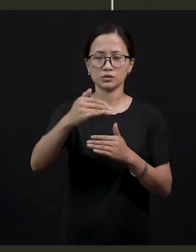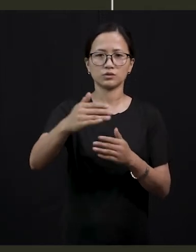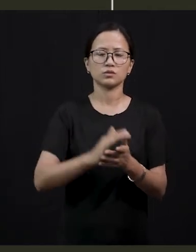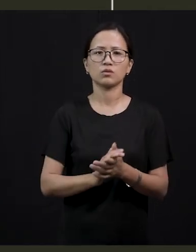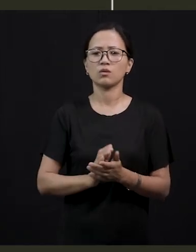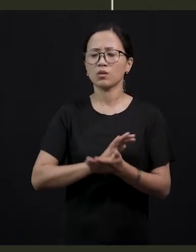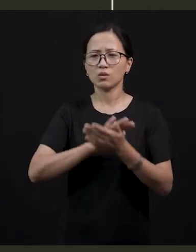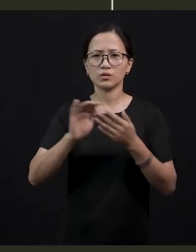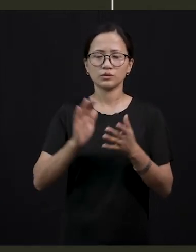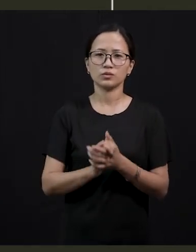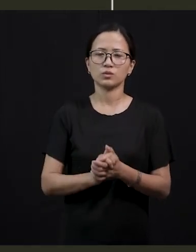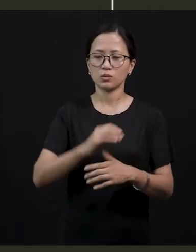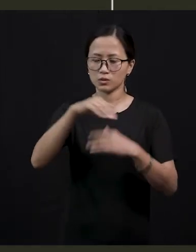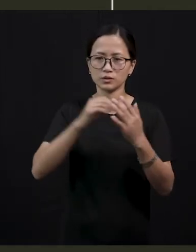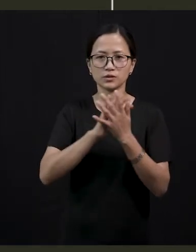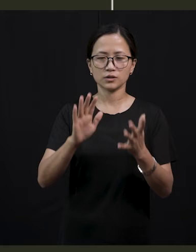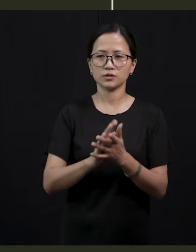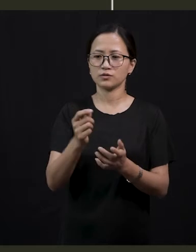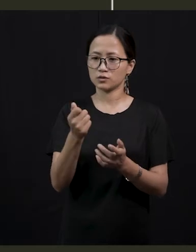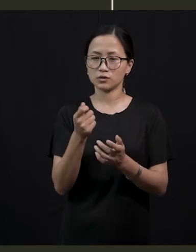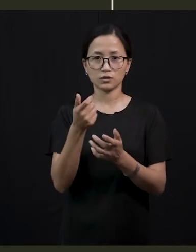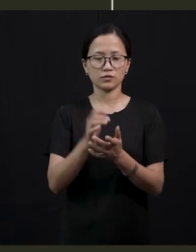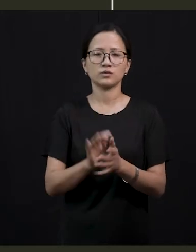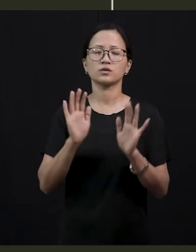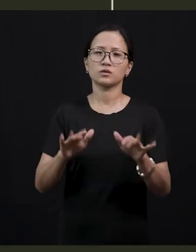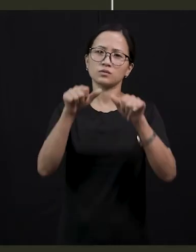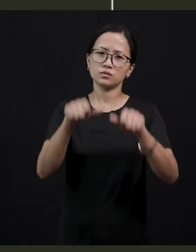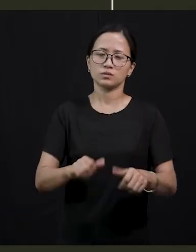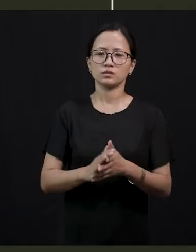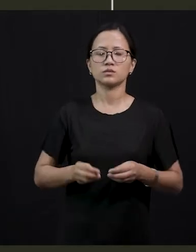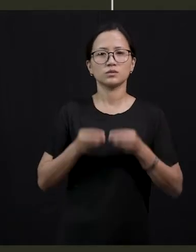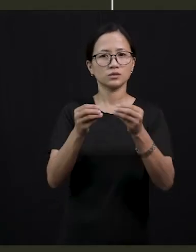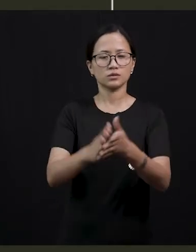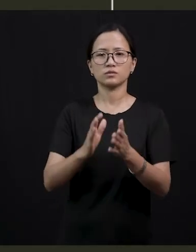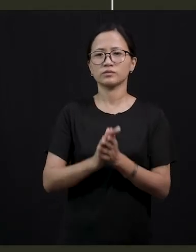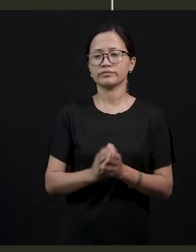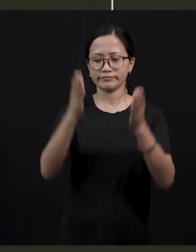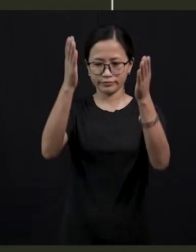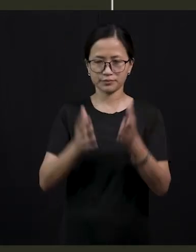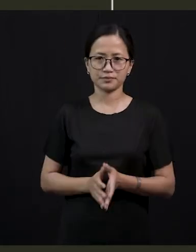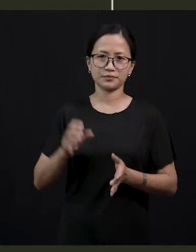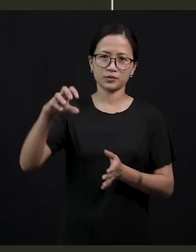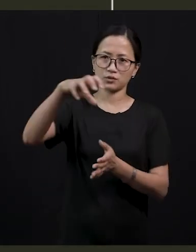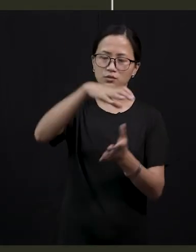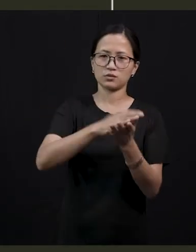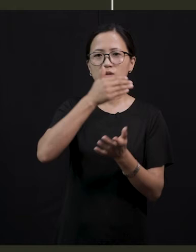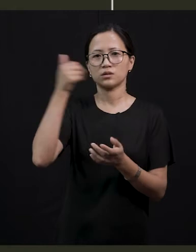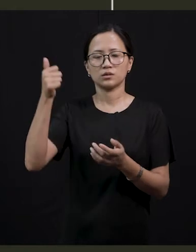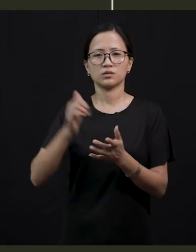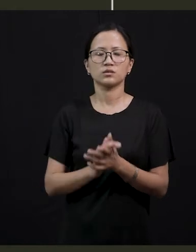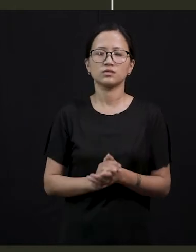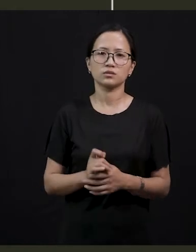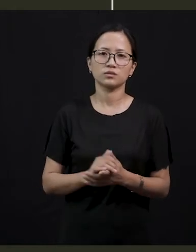you are already earning from somewhere, you will not be able to serve the country better. So you should have